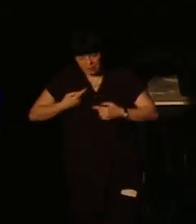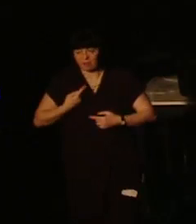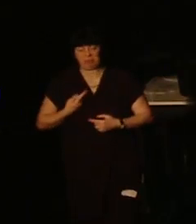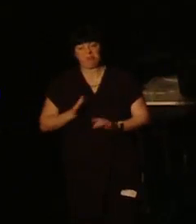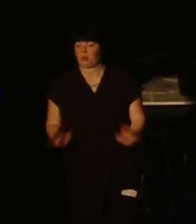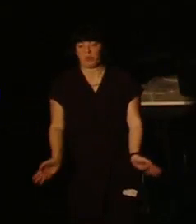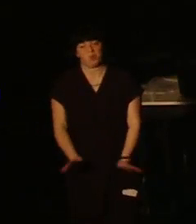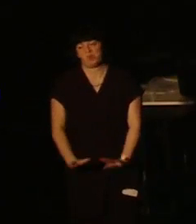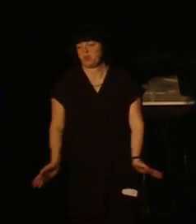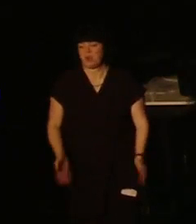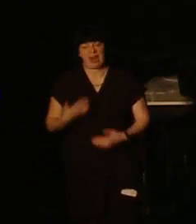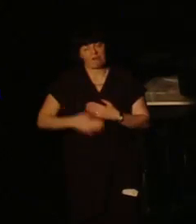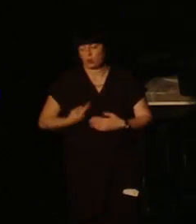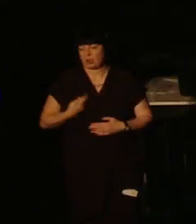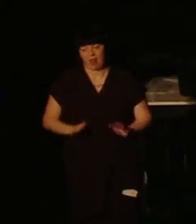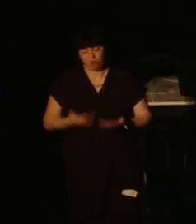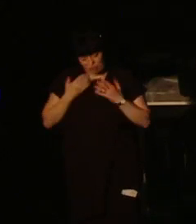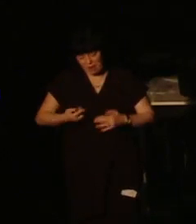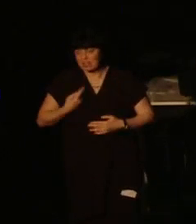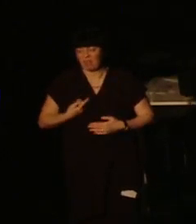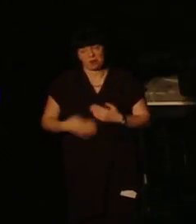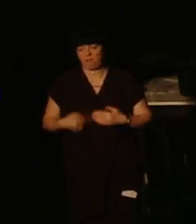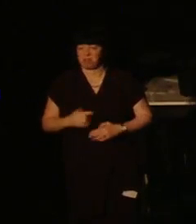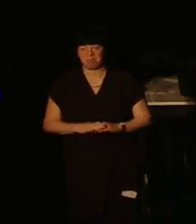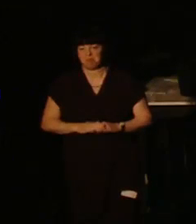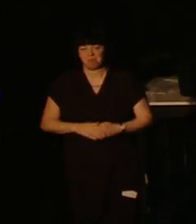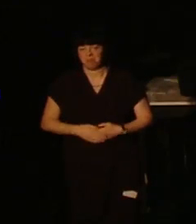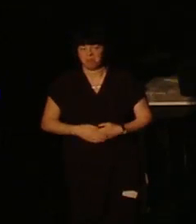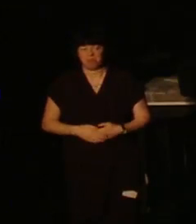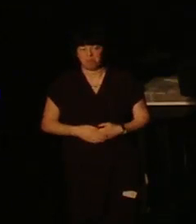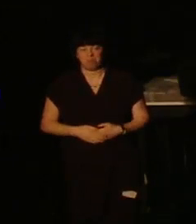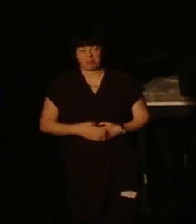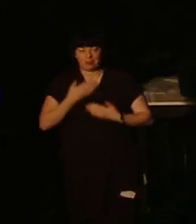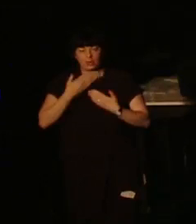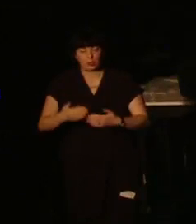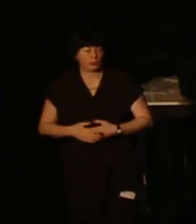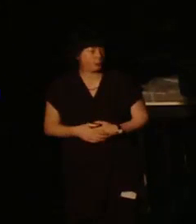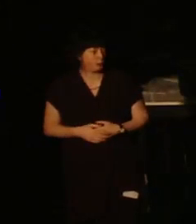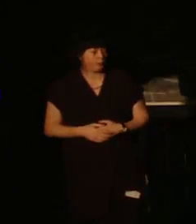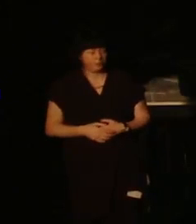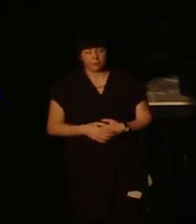Except to herself. Except to herself. Thank you.